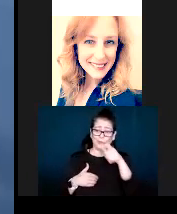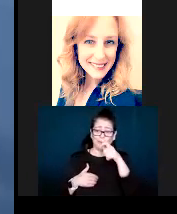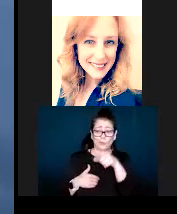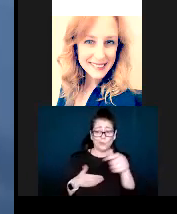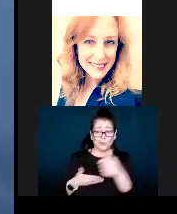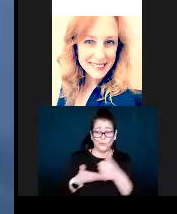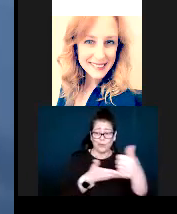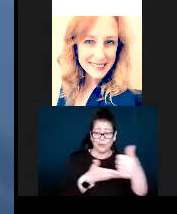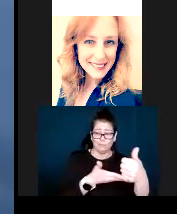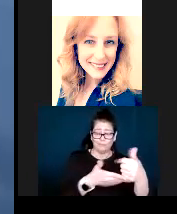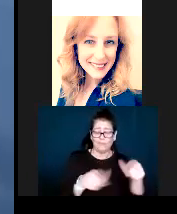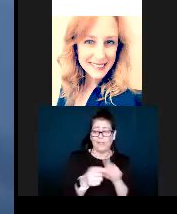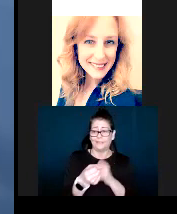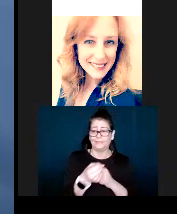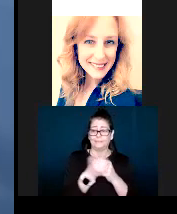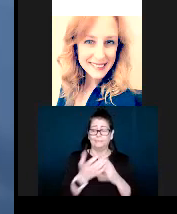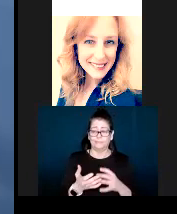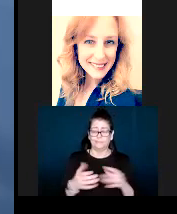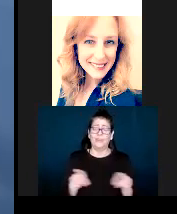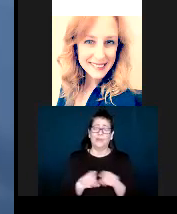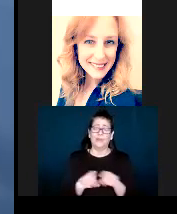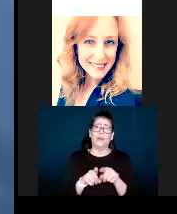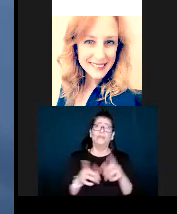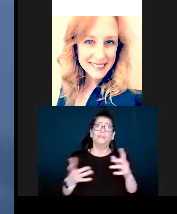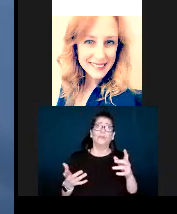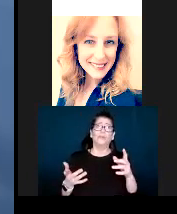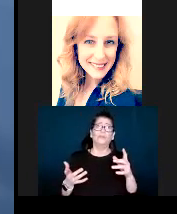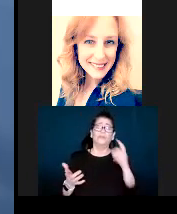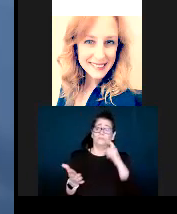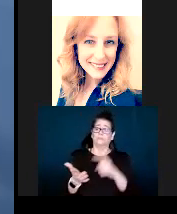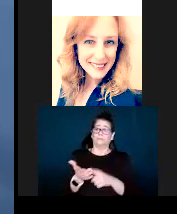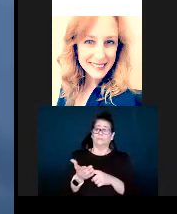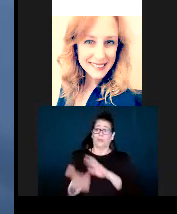acknowledge the impact interpersonal violence has on all of us.